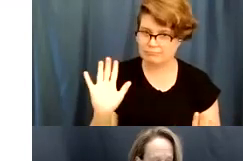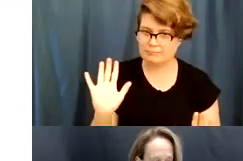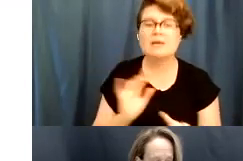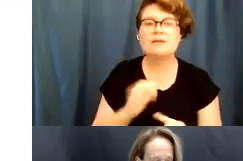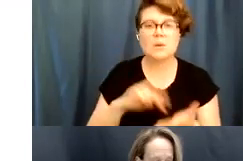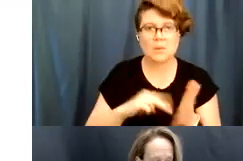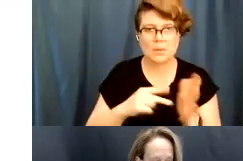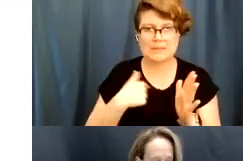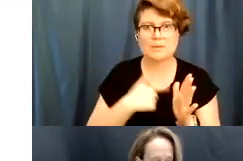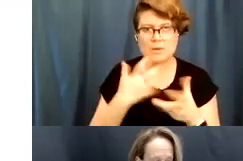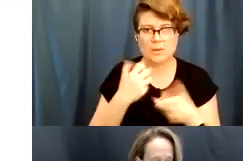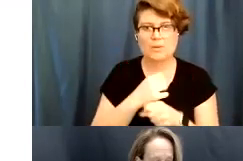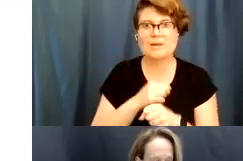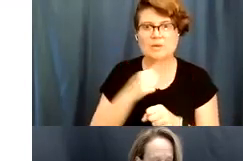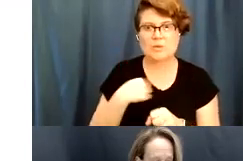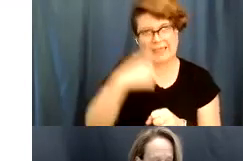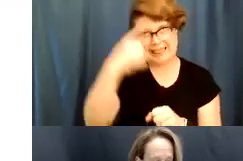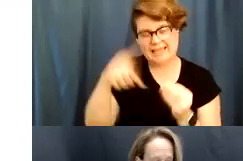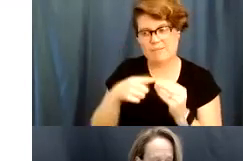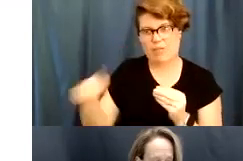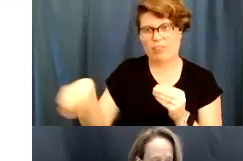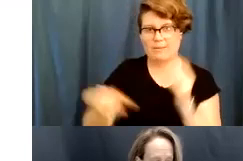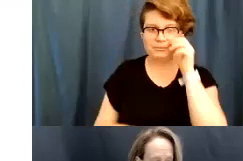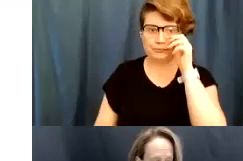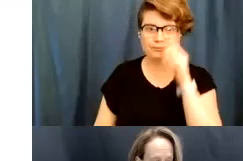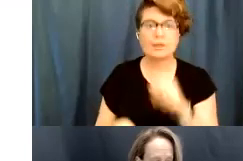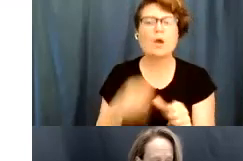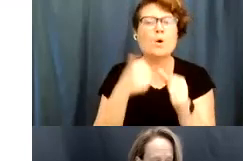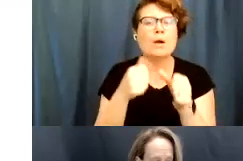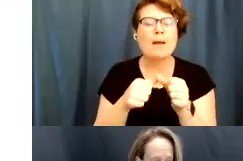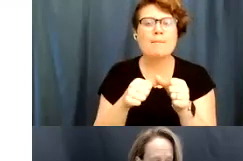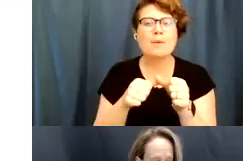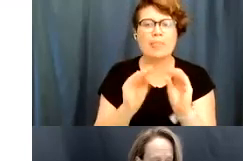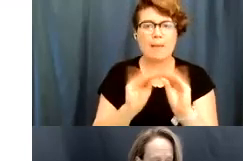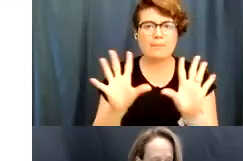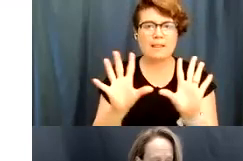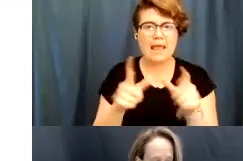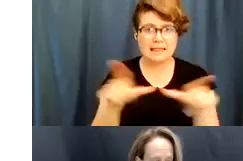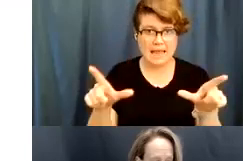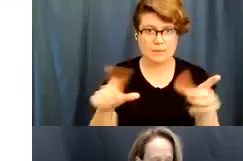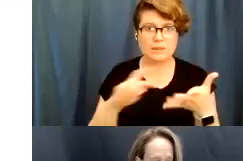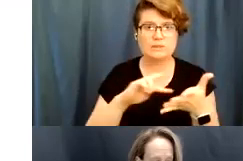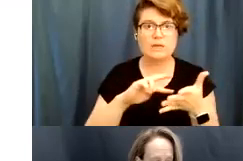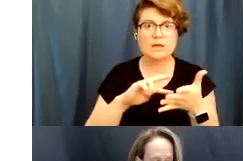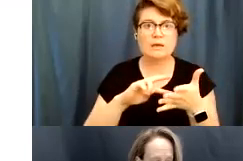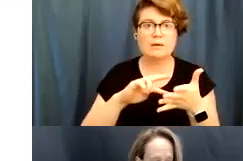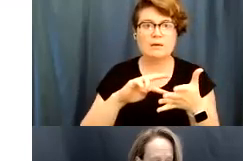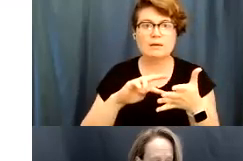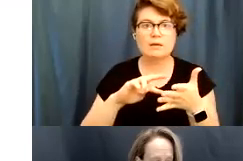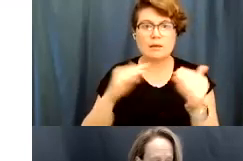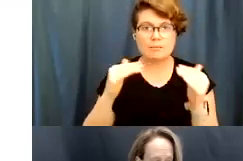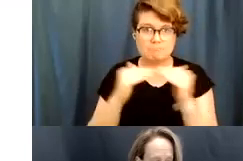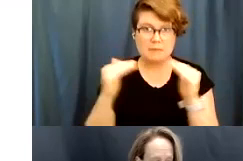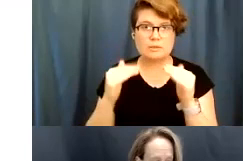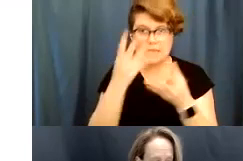do think of that. Remember that plain language equals informed consent. Have you ever read the privacy agreement